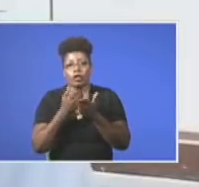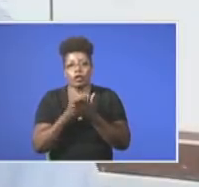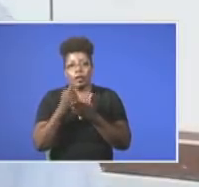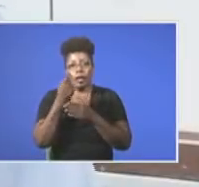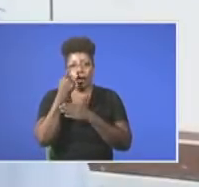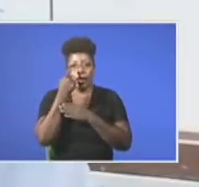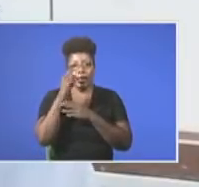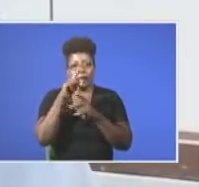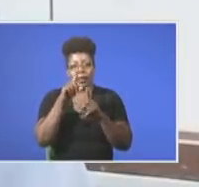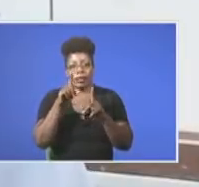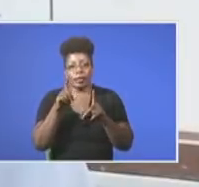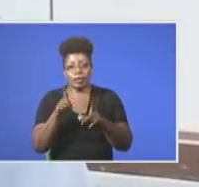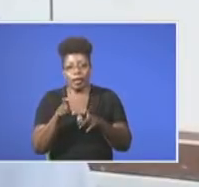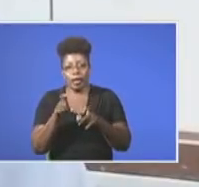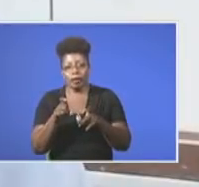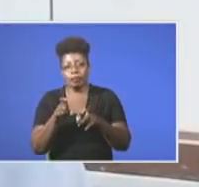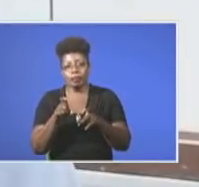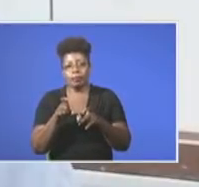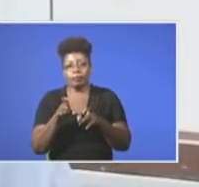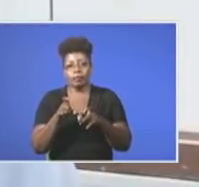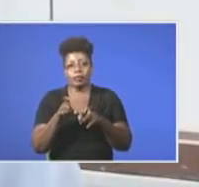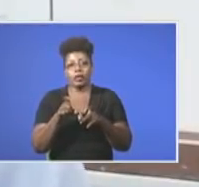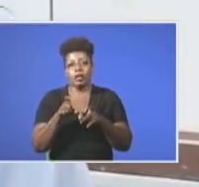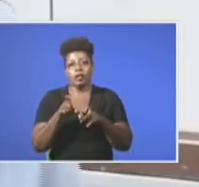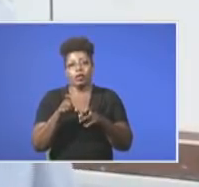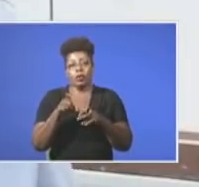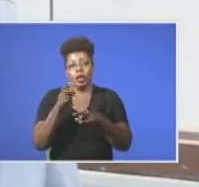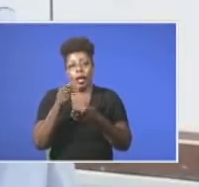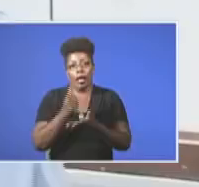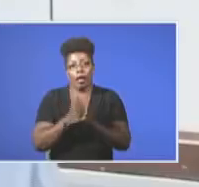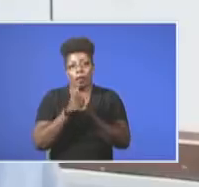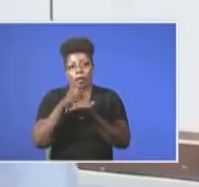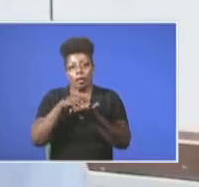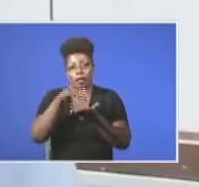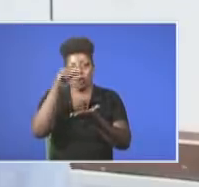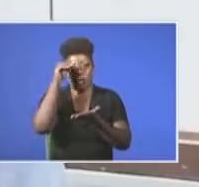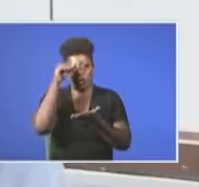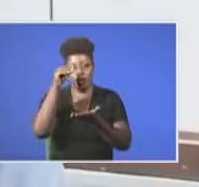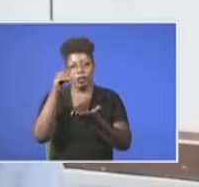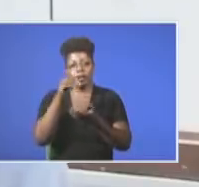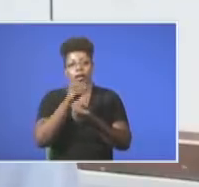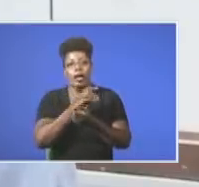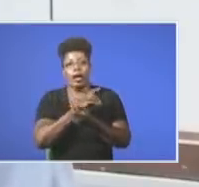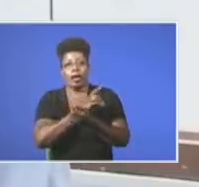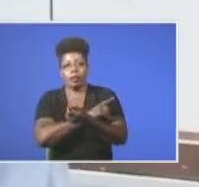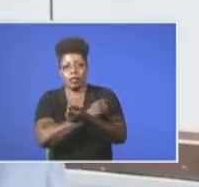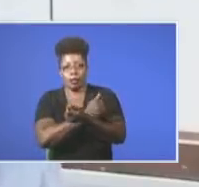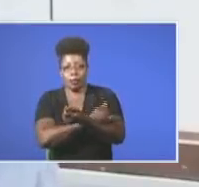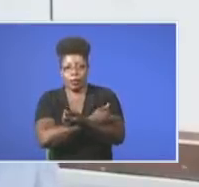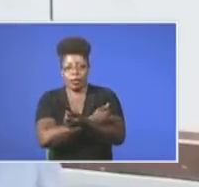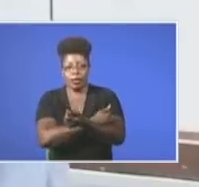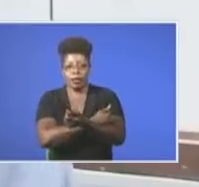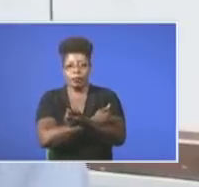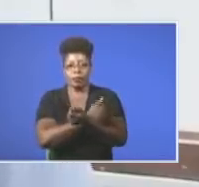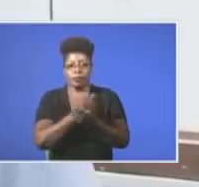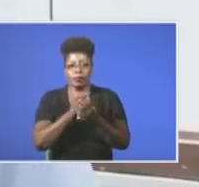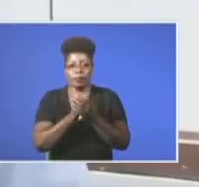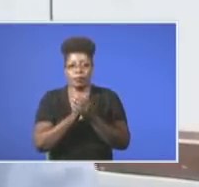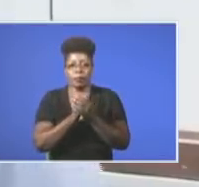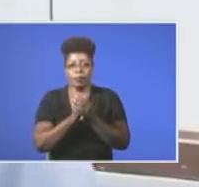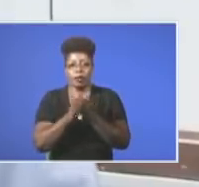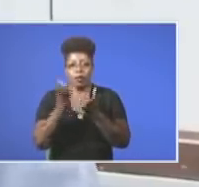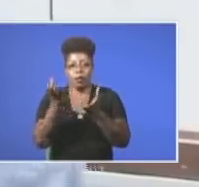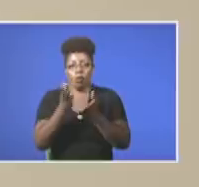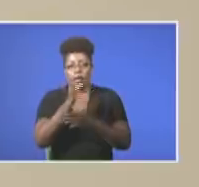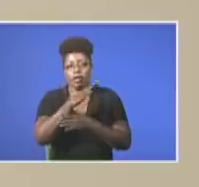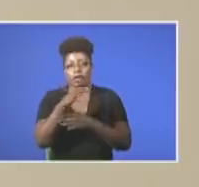examination will also detect learning disabilities in children, things like dyslexia, and we want our children to